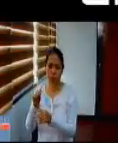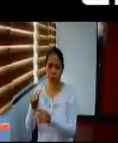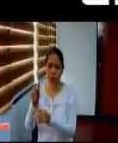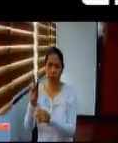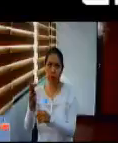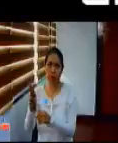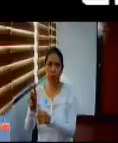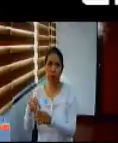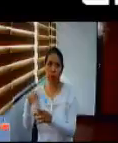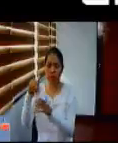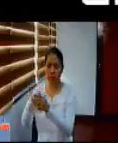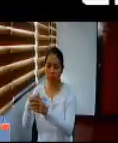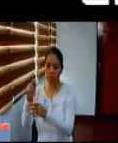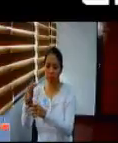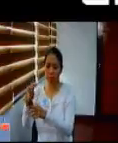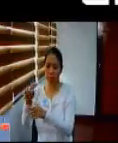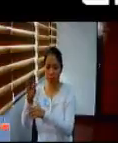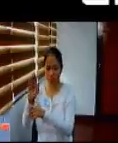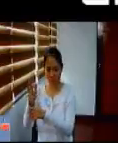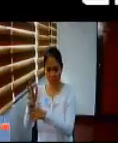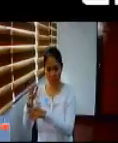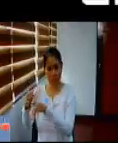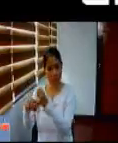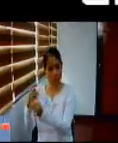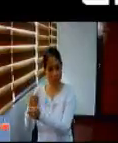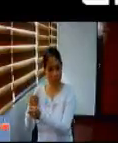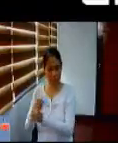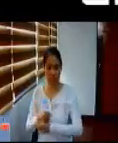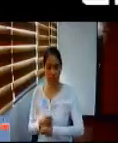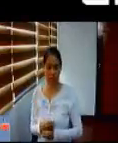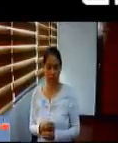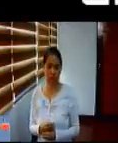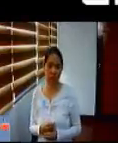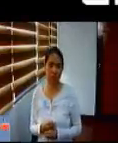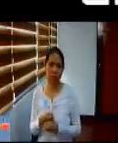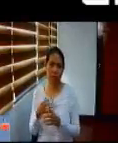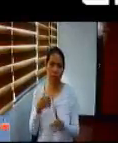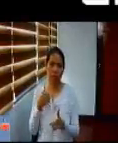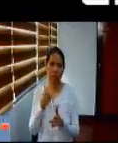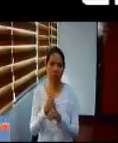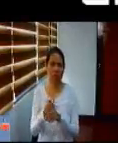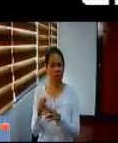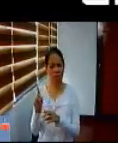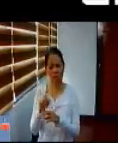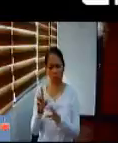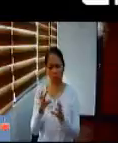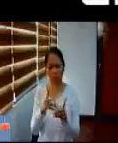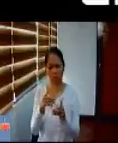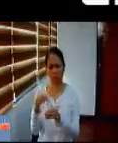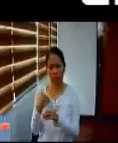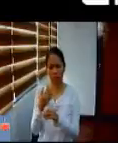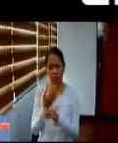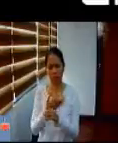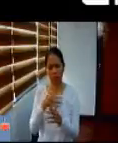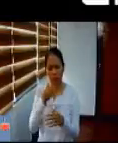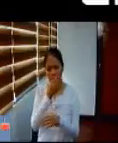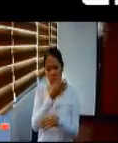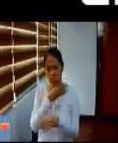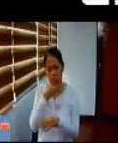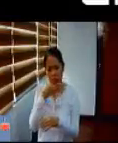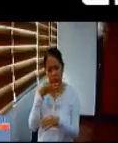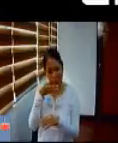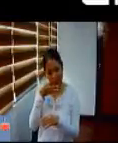So when we go later to impacts on what would these numbers mean to agriculture,